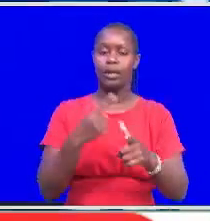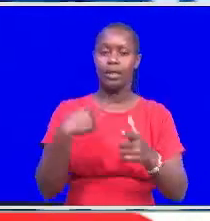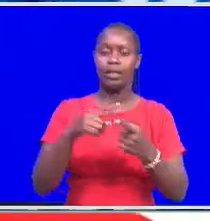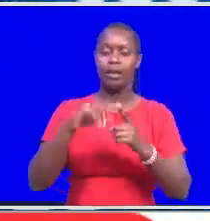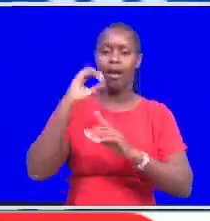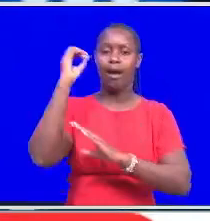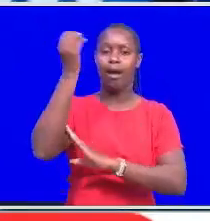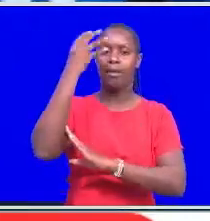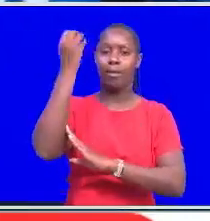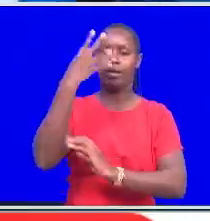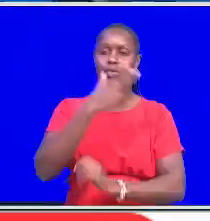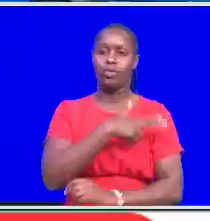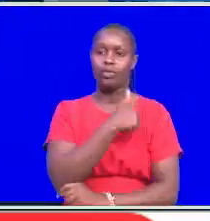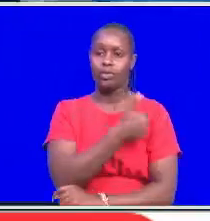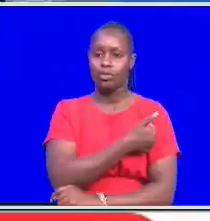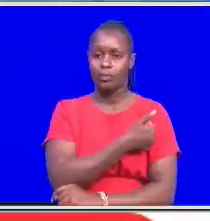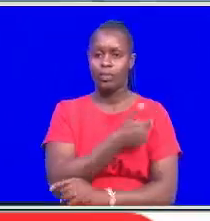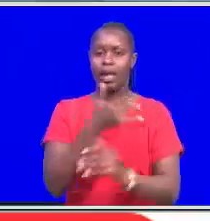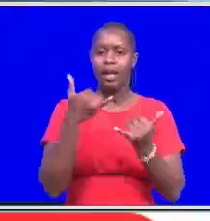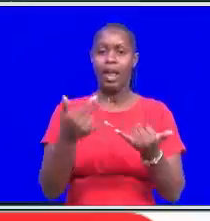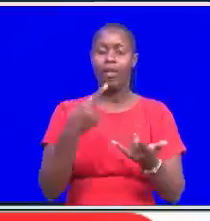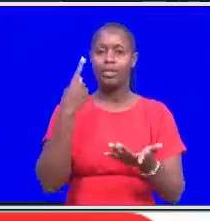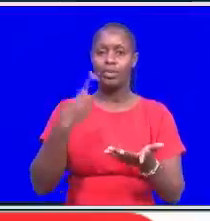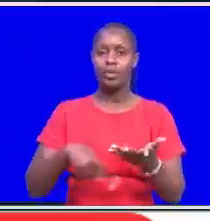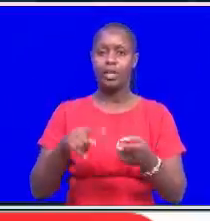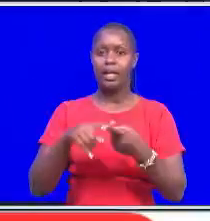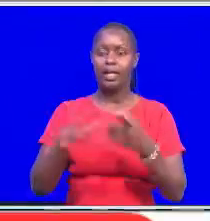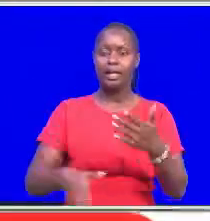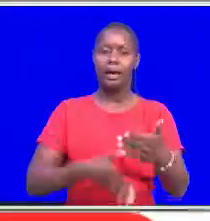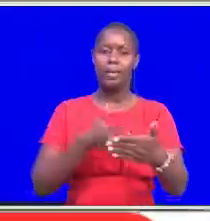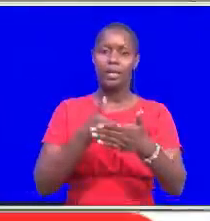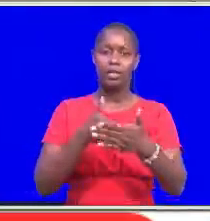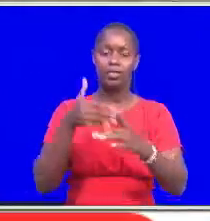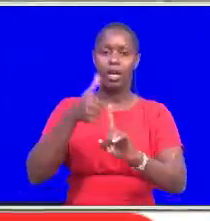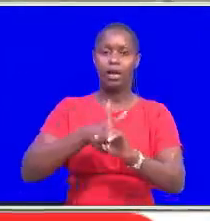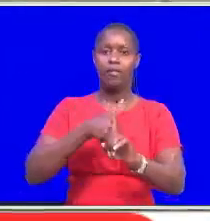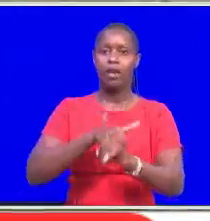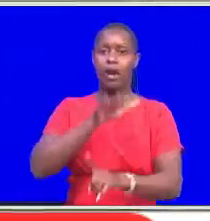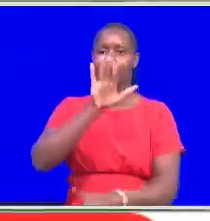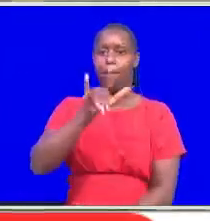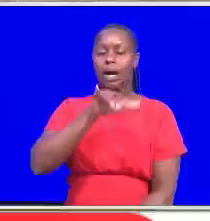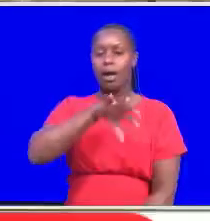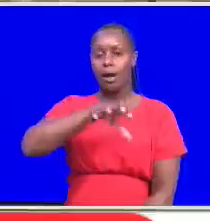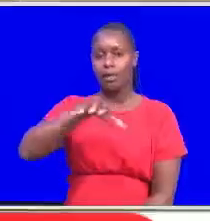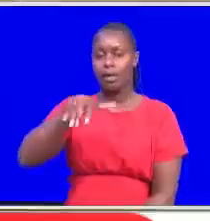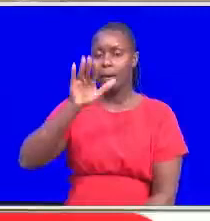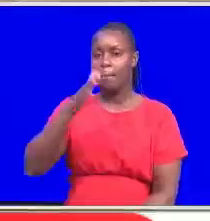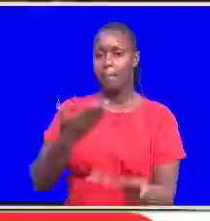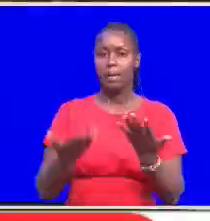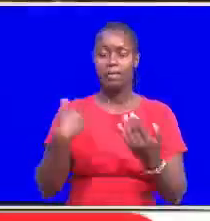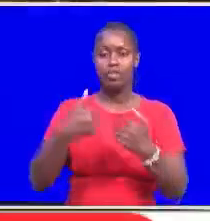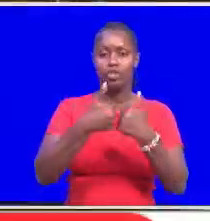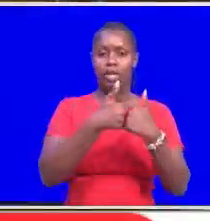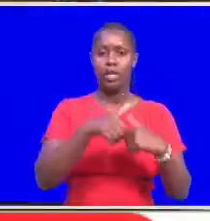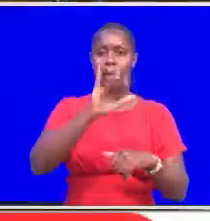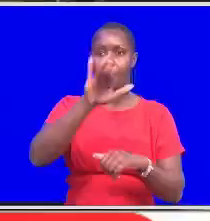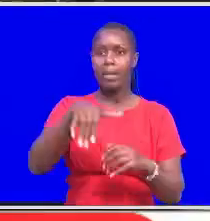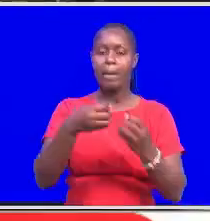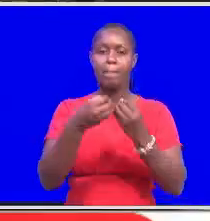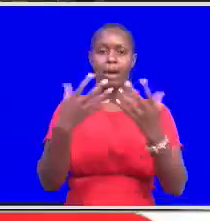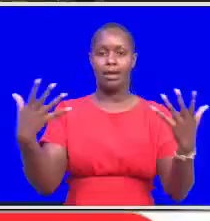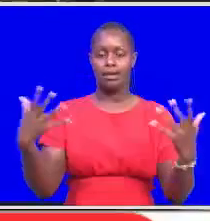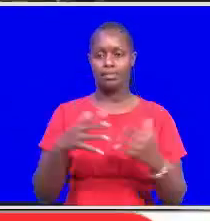They are worried that the mitigation efforts by the county government might be challenged by their large numbers. Kuoga ni